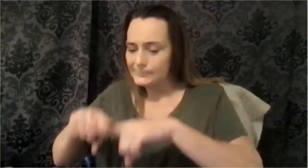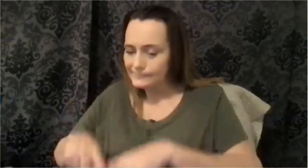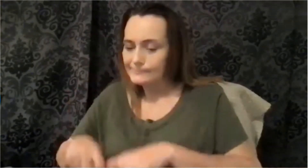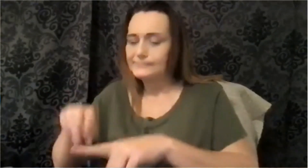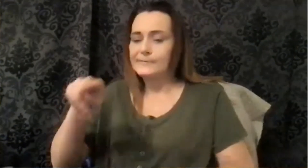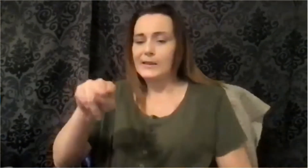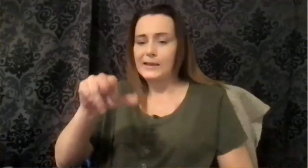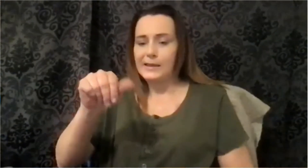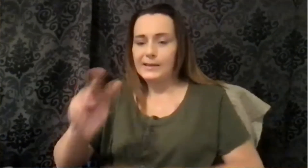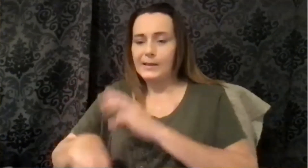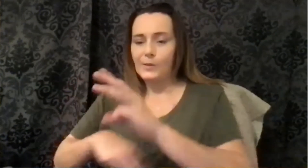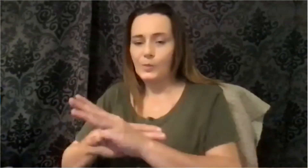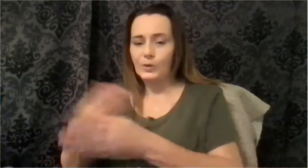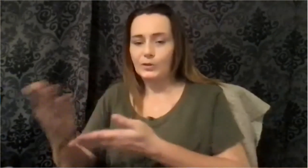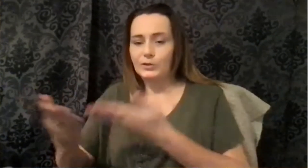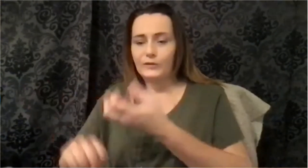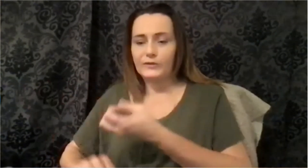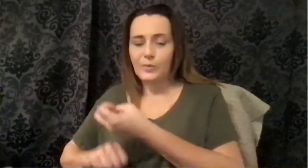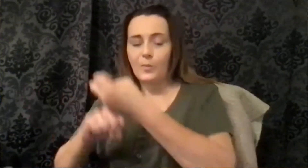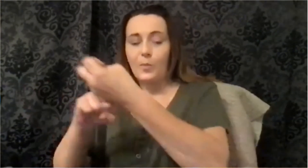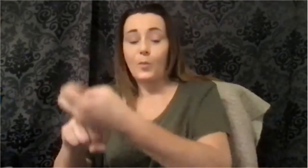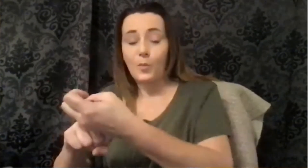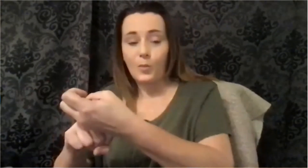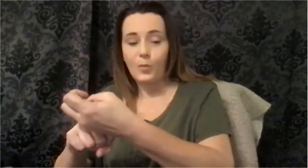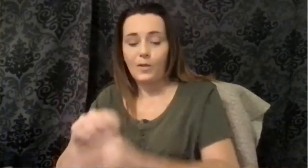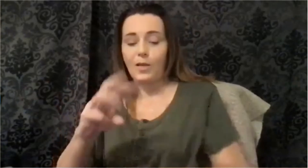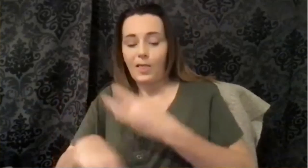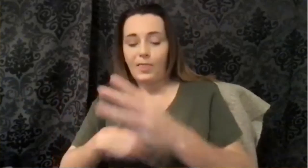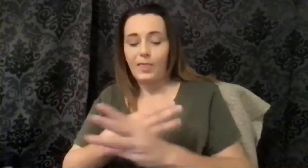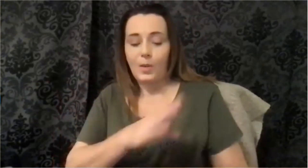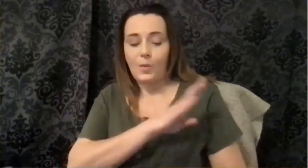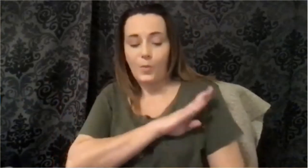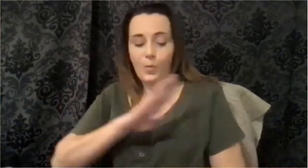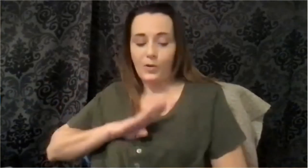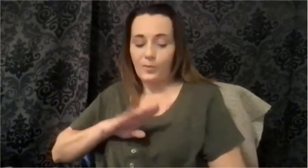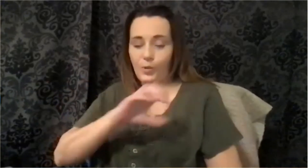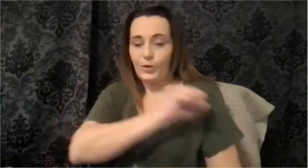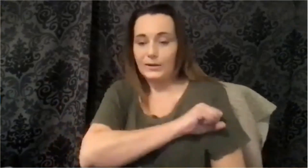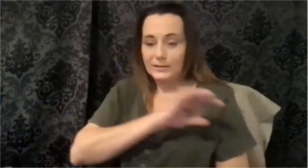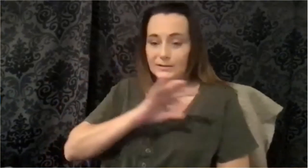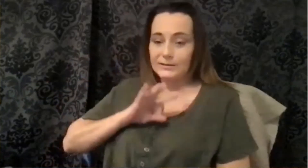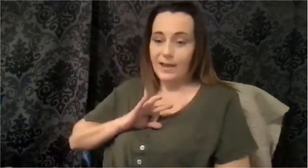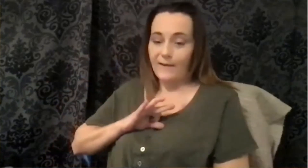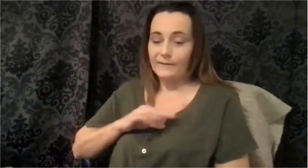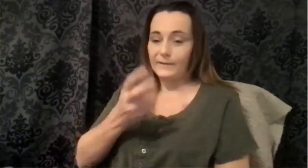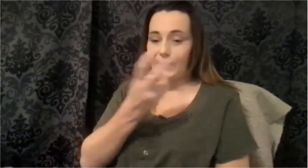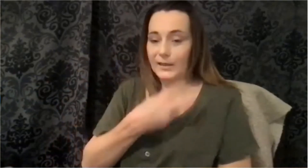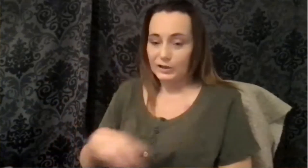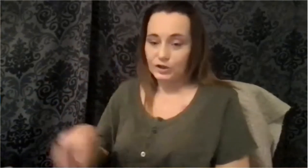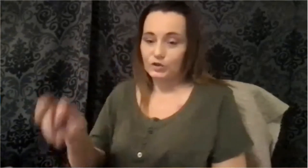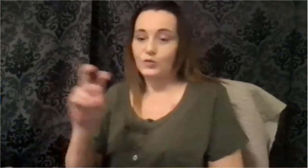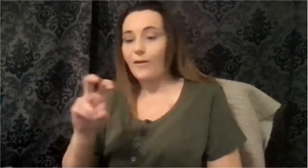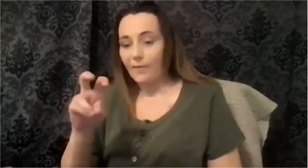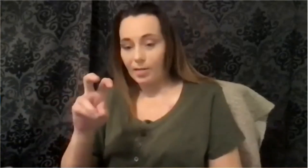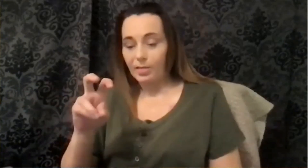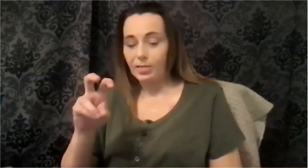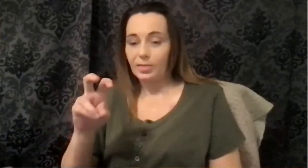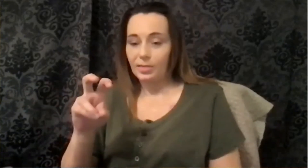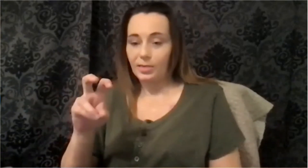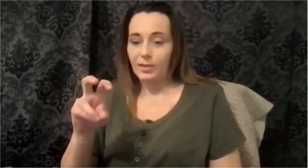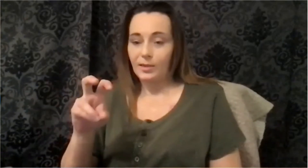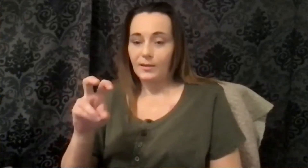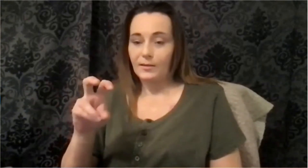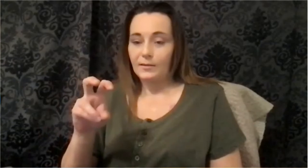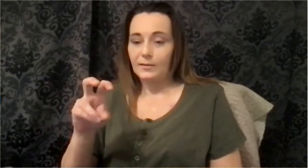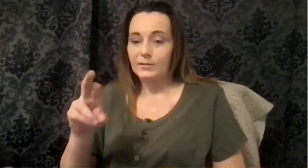Services support. Also, the World Board and staff did travel at Region's request to